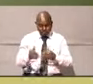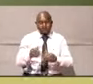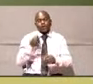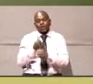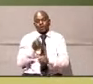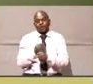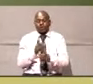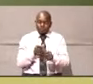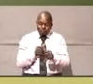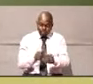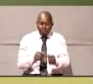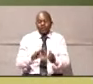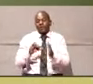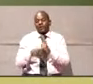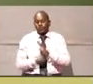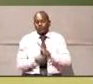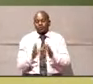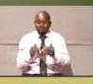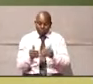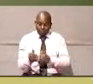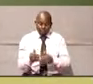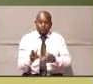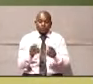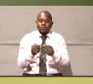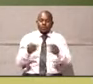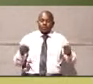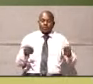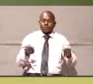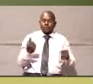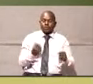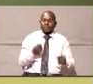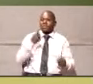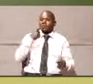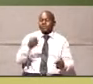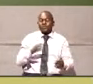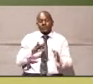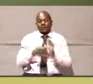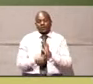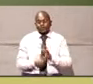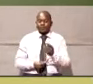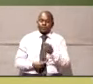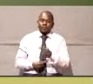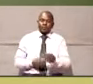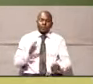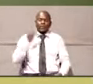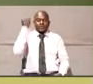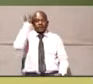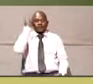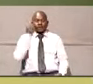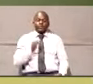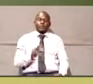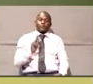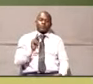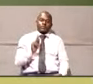by following up cases to the latter as opposed to the mere mention of the cases. According to Justice Gidudu, this